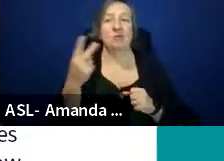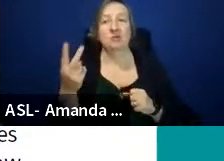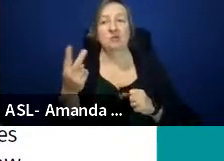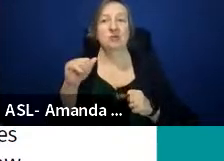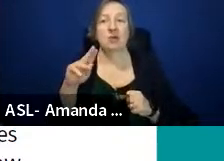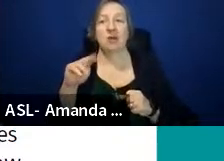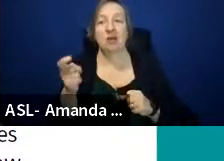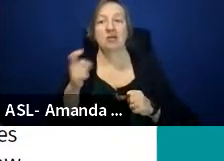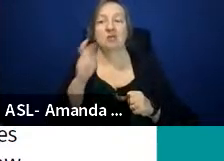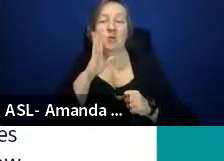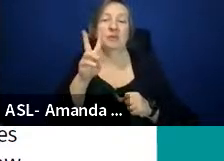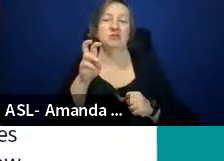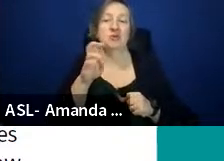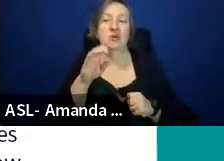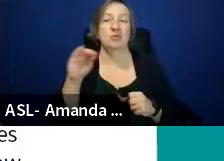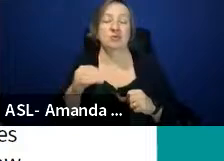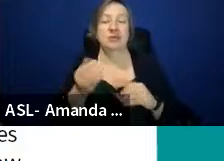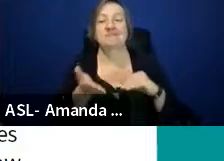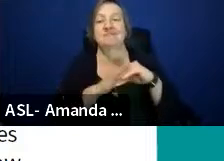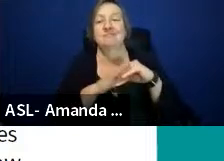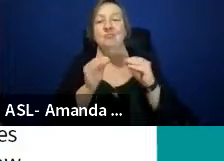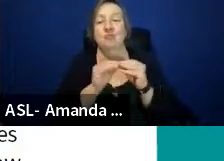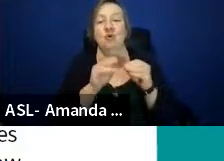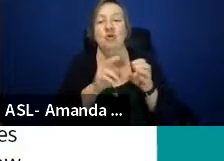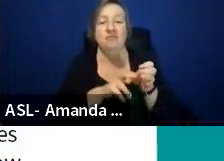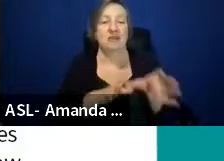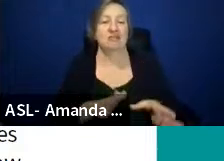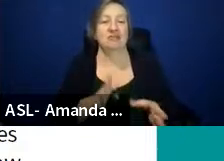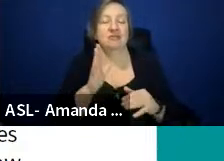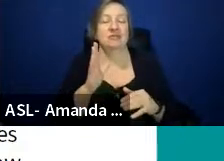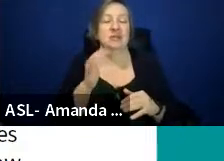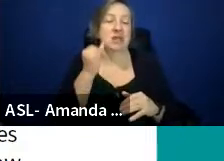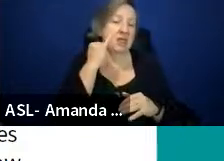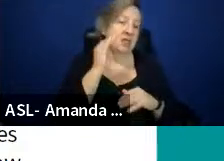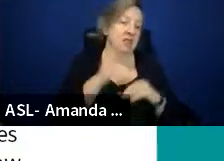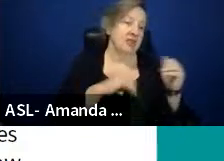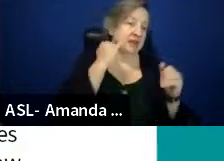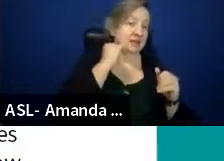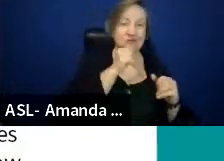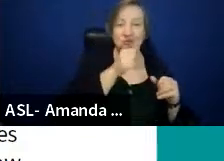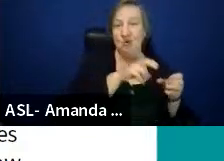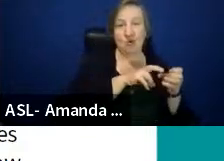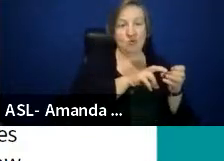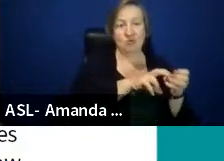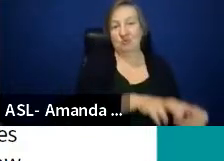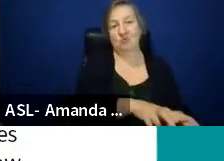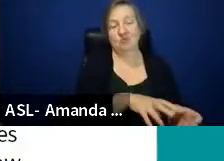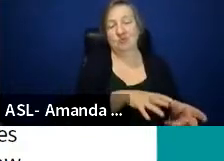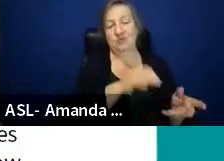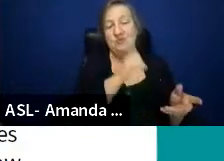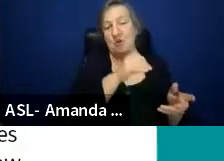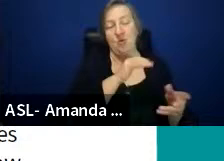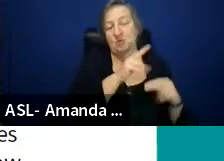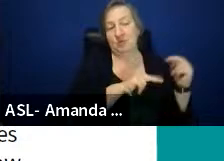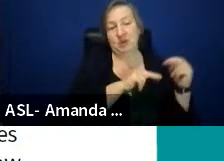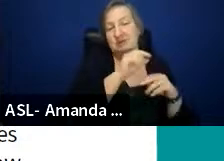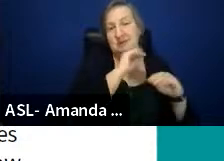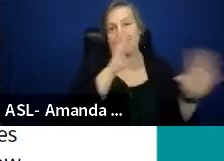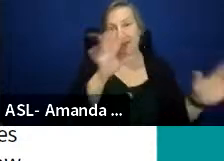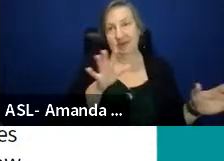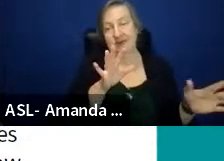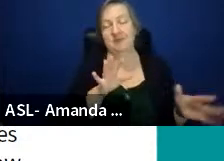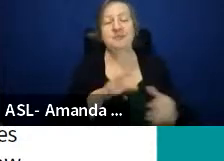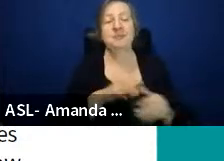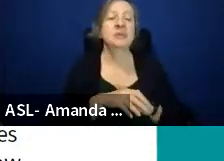200% increase compared to the no build in passenger miles and exclusive right-of-way. And that was